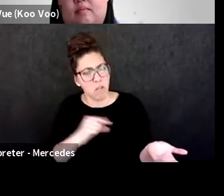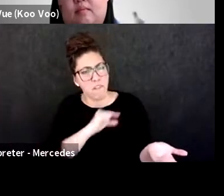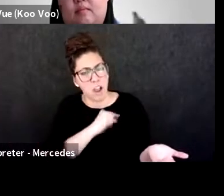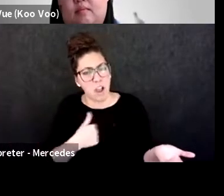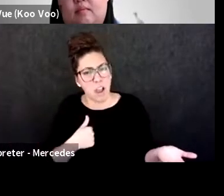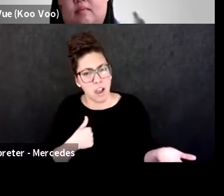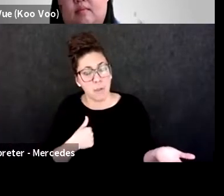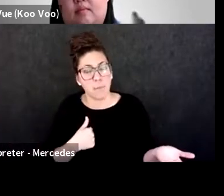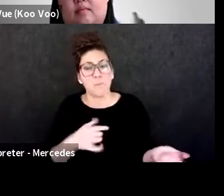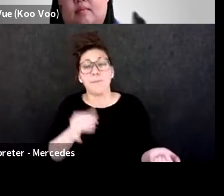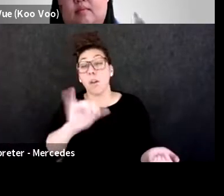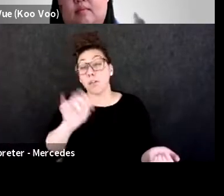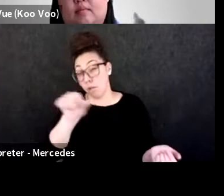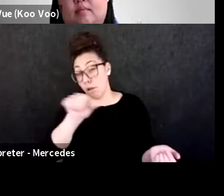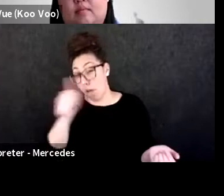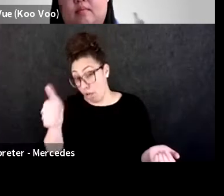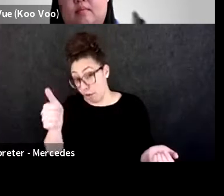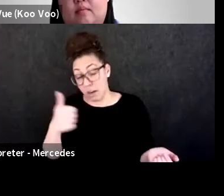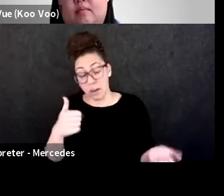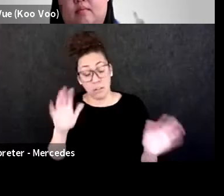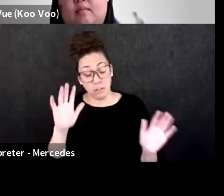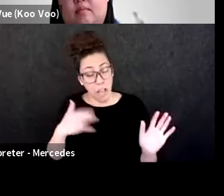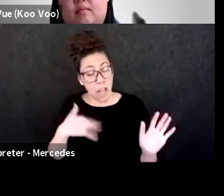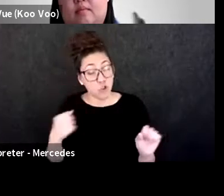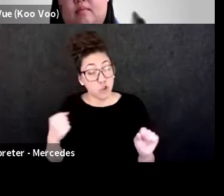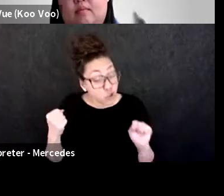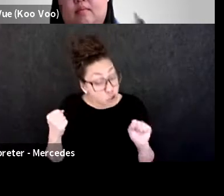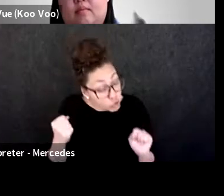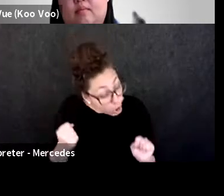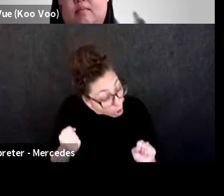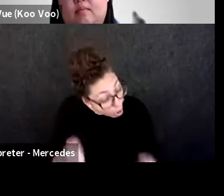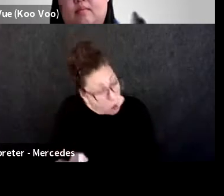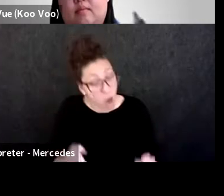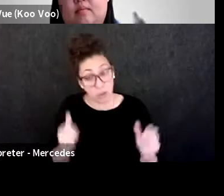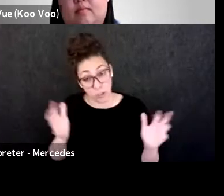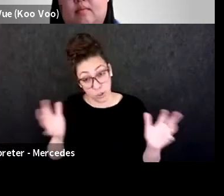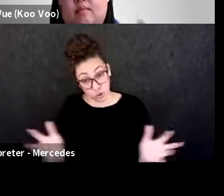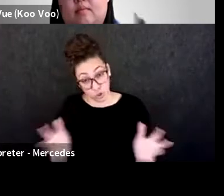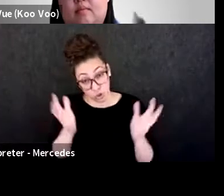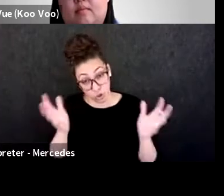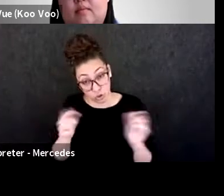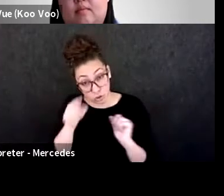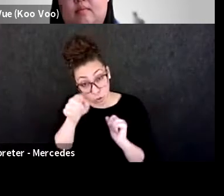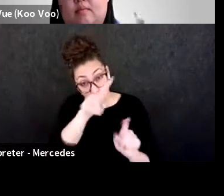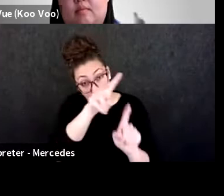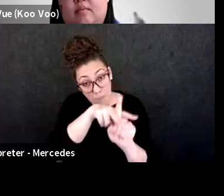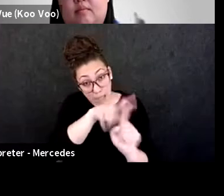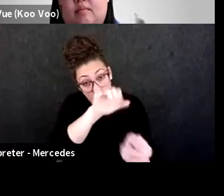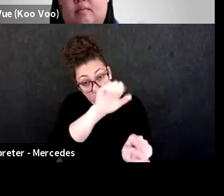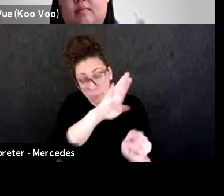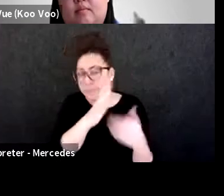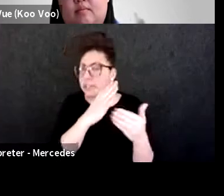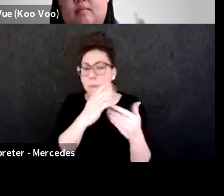related to this, something I'd really strongly encourage people who are applying really for any job, even if it's a promotion